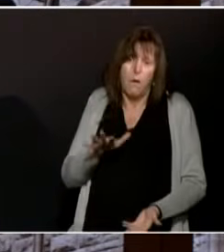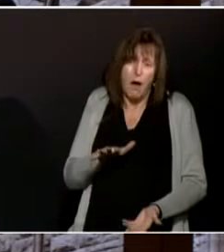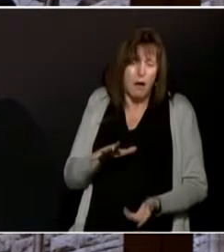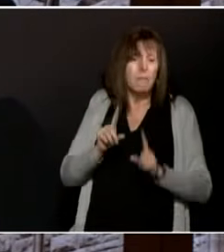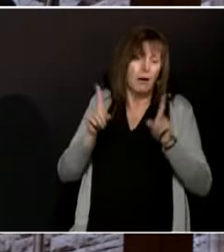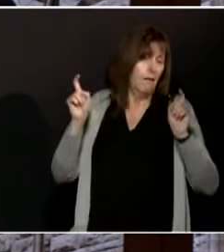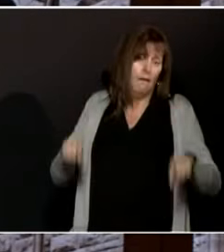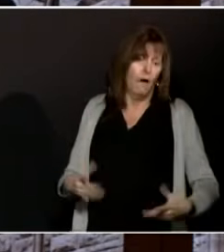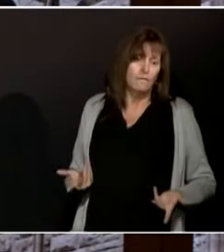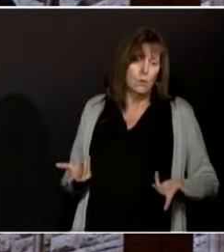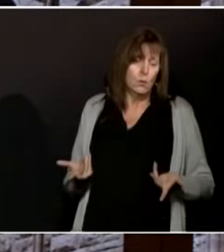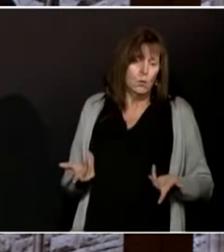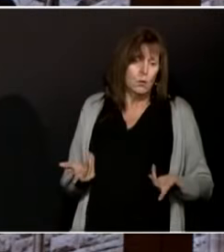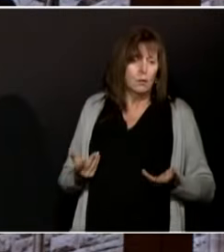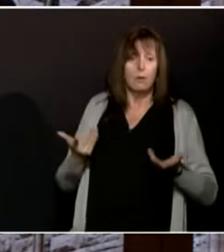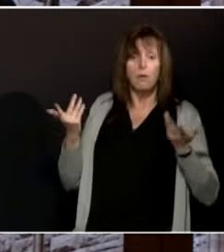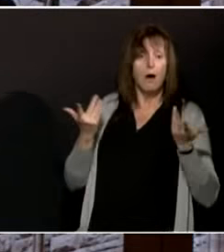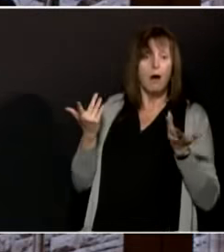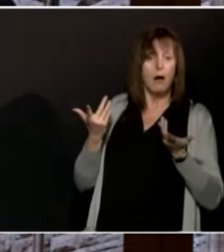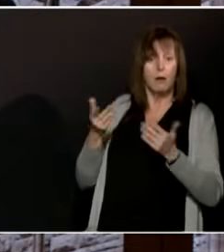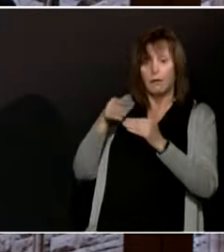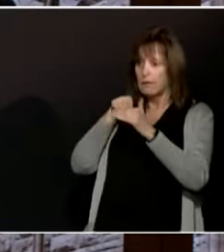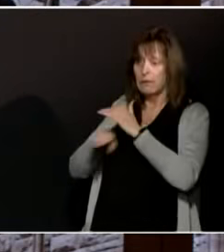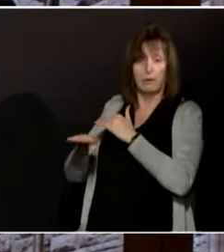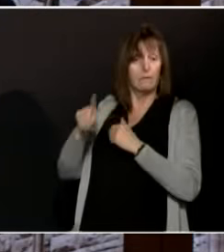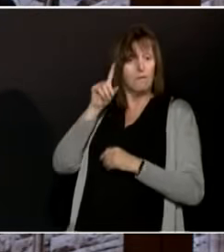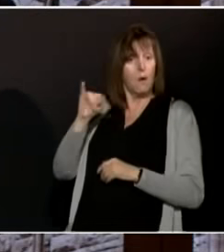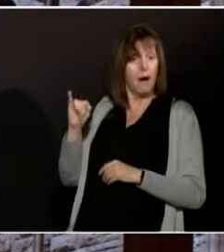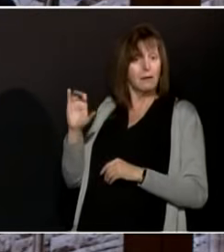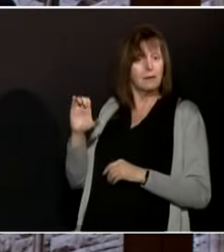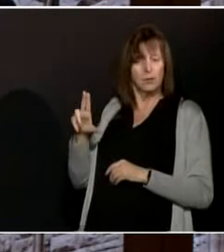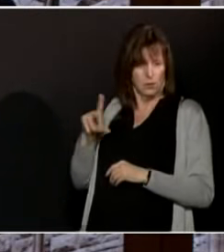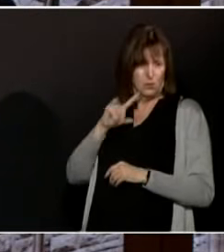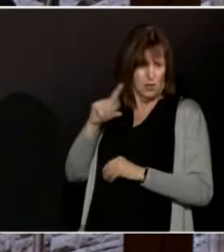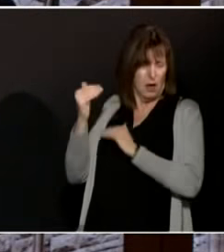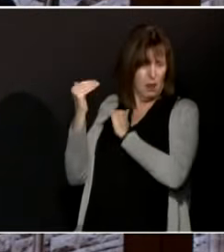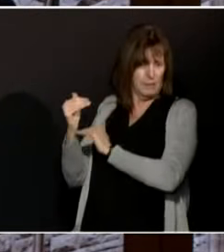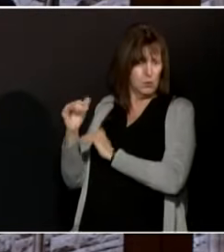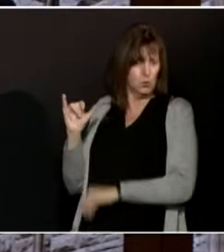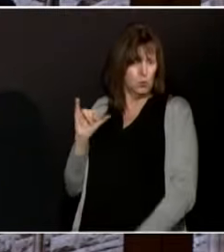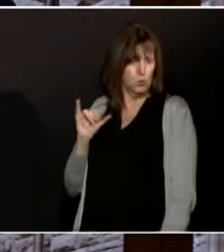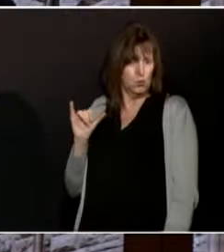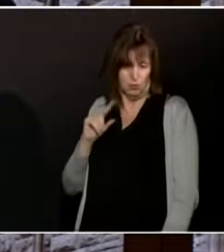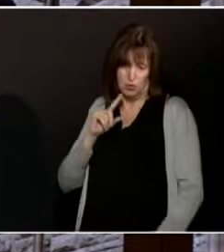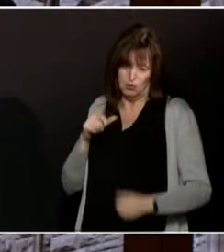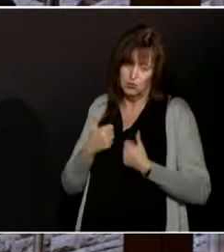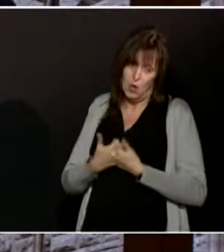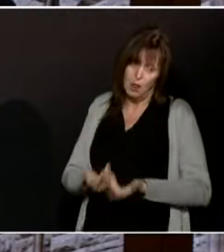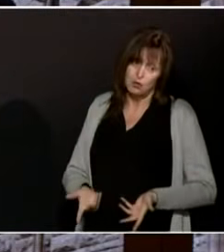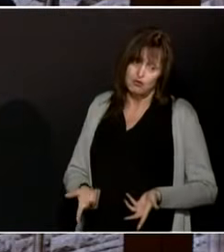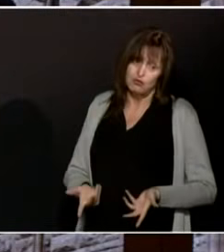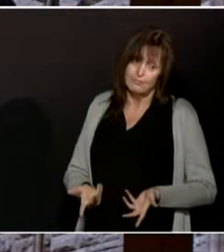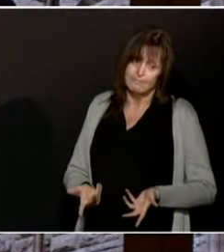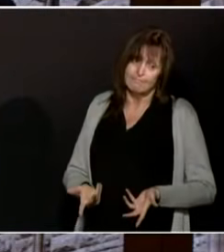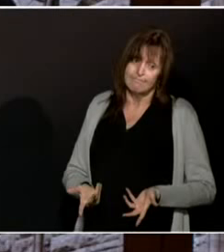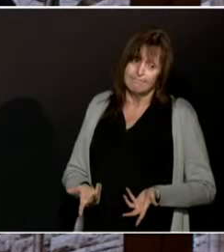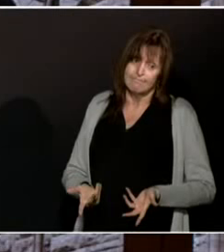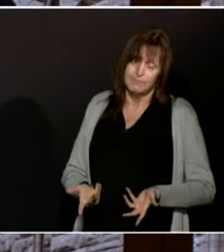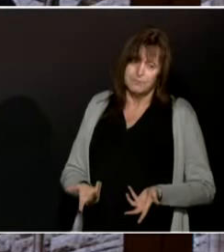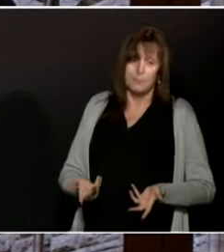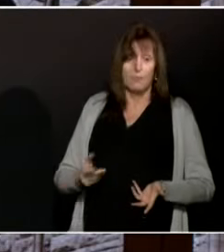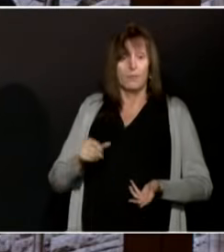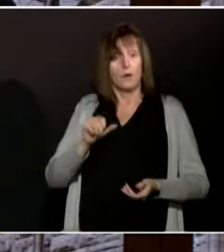into ICUs and that will be challenging. So it's not just because of what you do personally, it's how you affect the whole of our